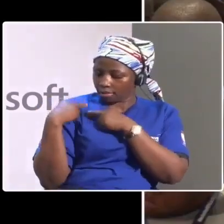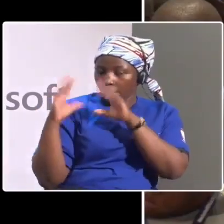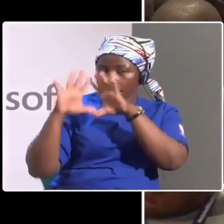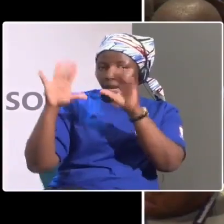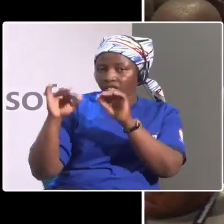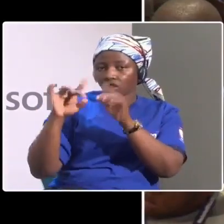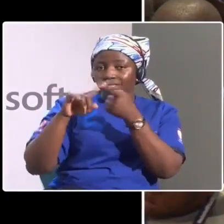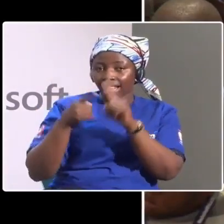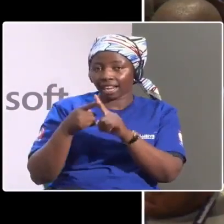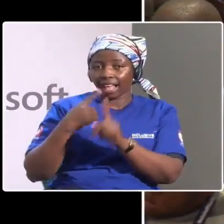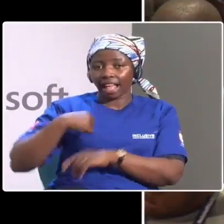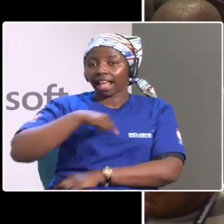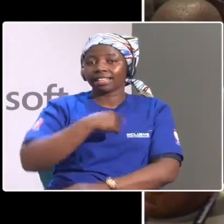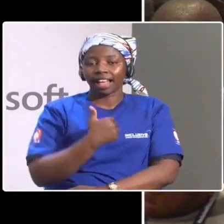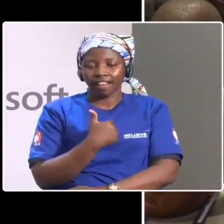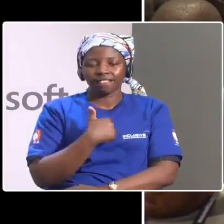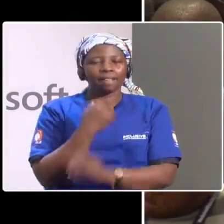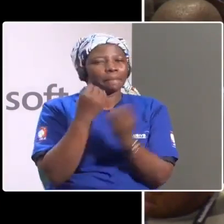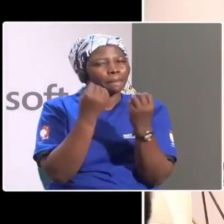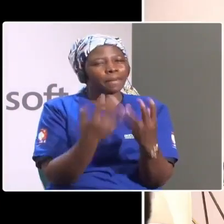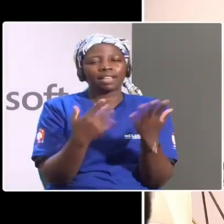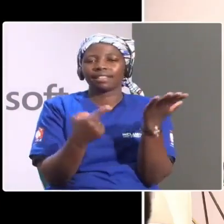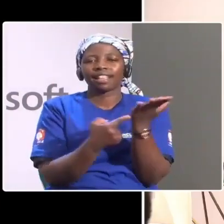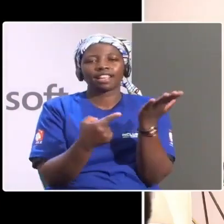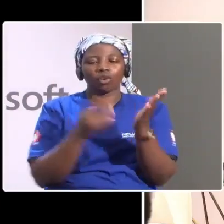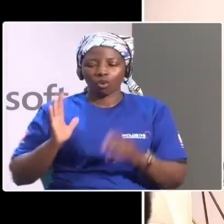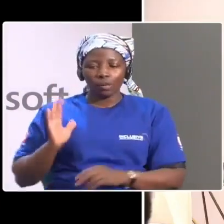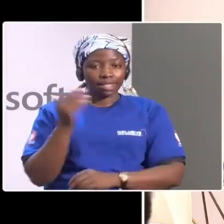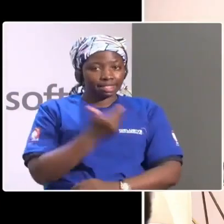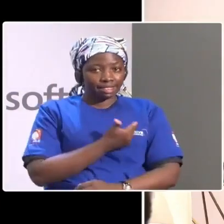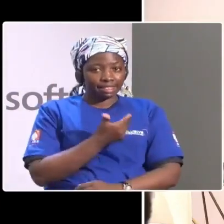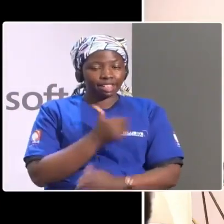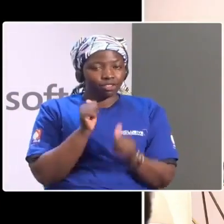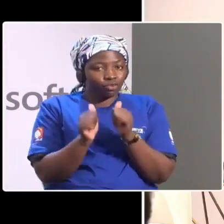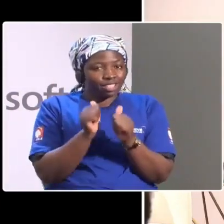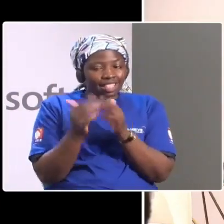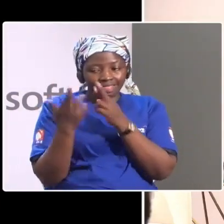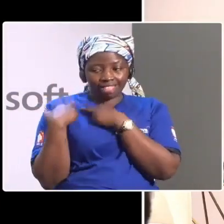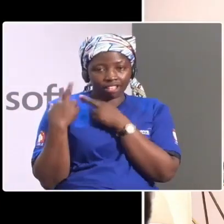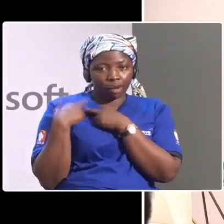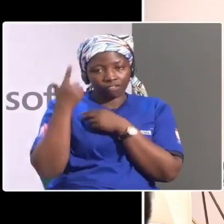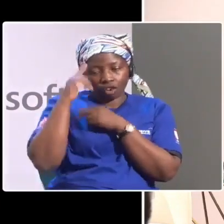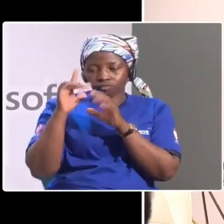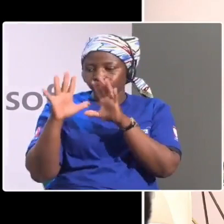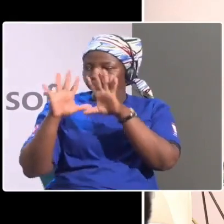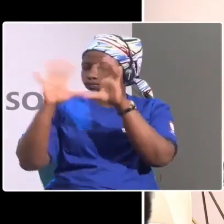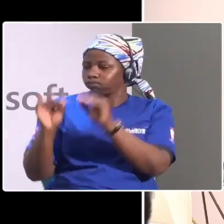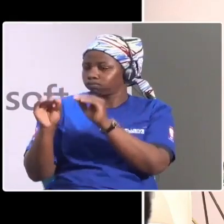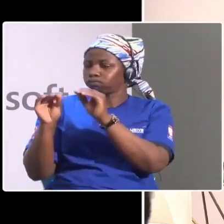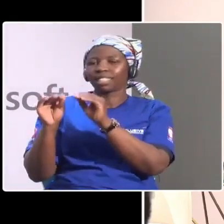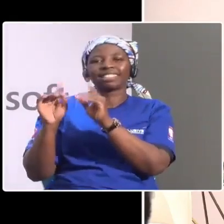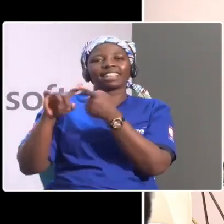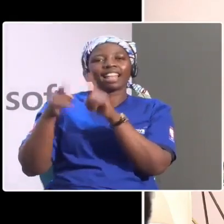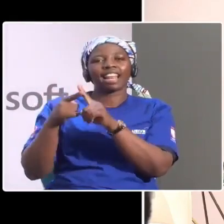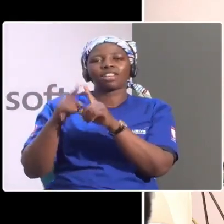harmonization of standards, we have several technical committees that are responsible for harmonization of standards. So what